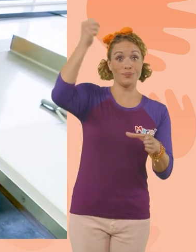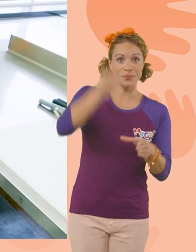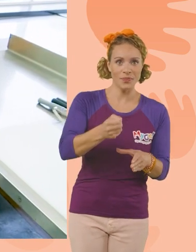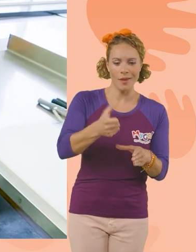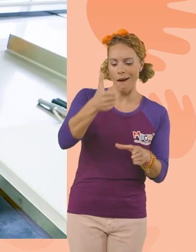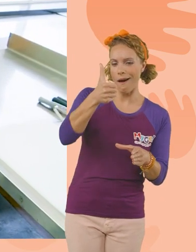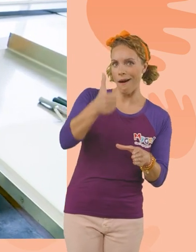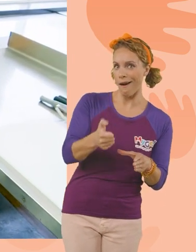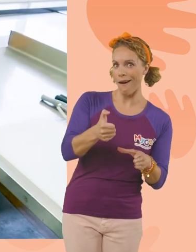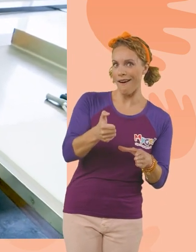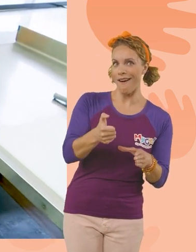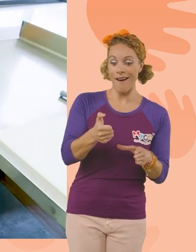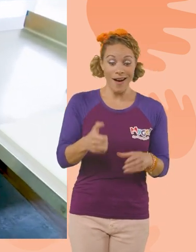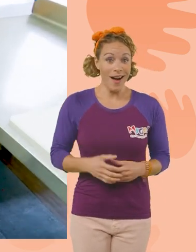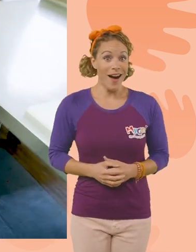Whoa. You hit the button.